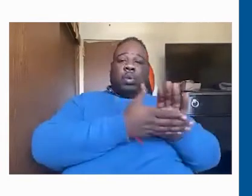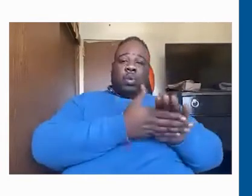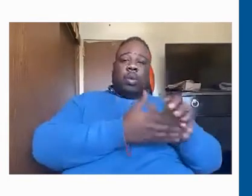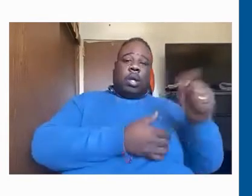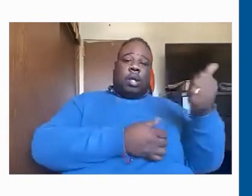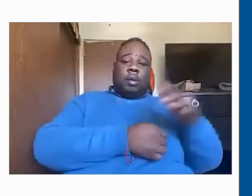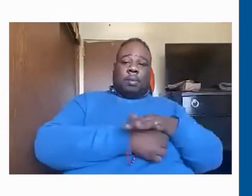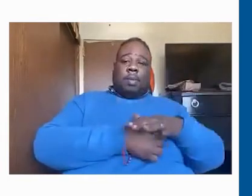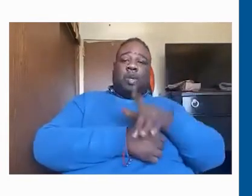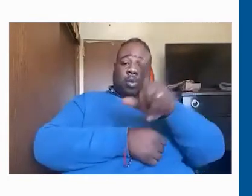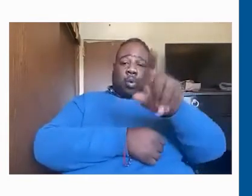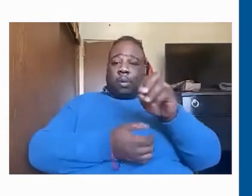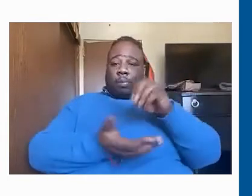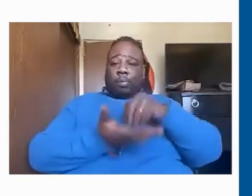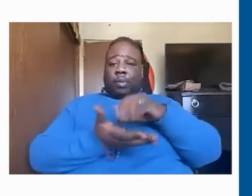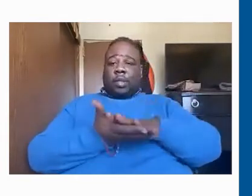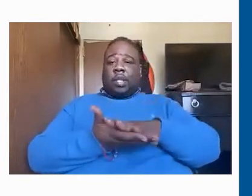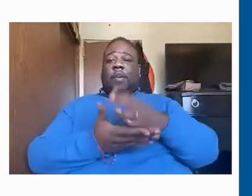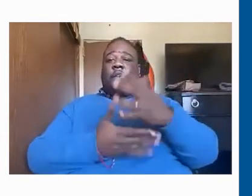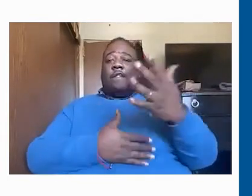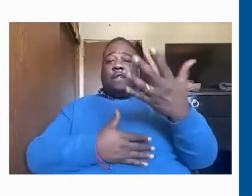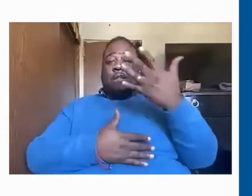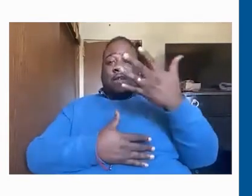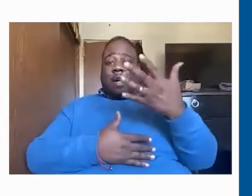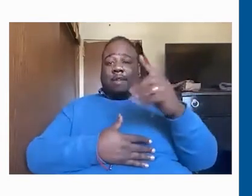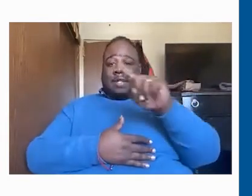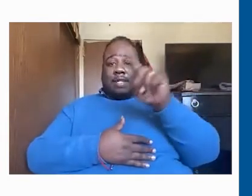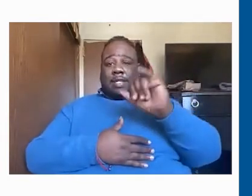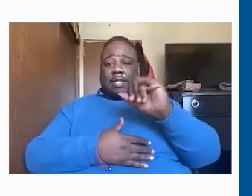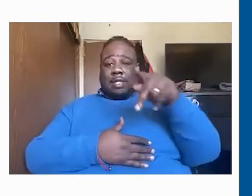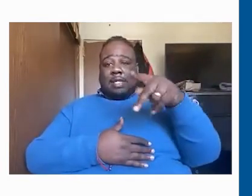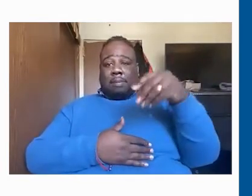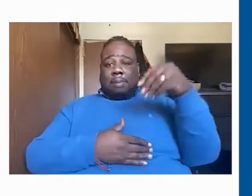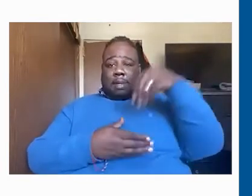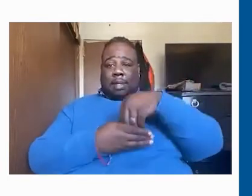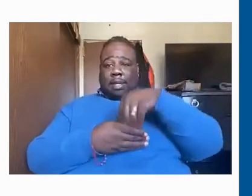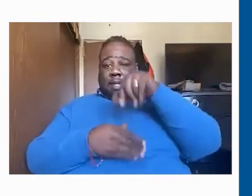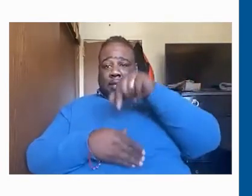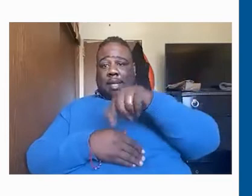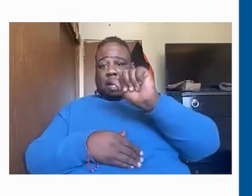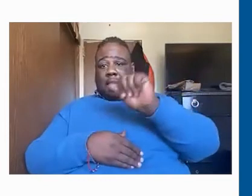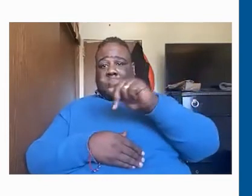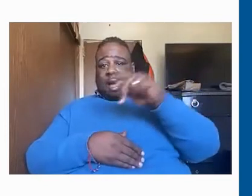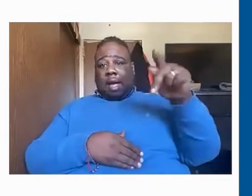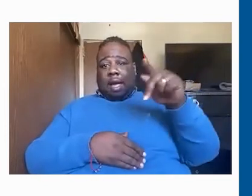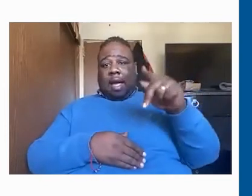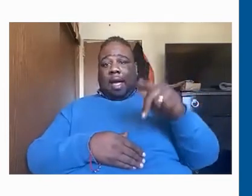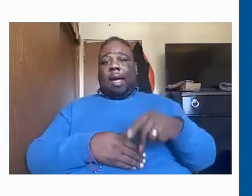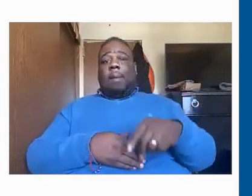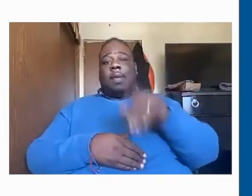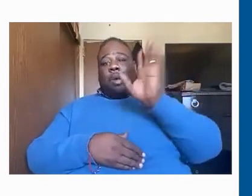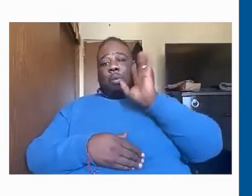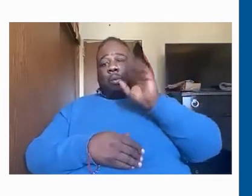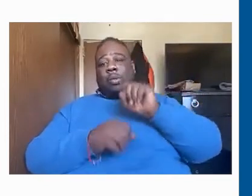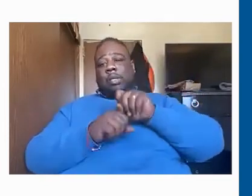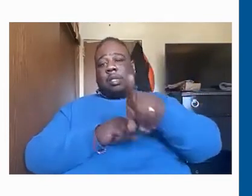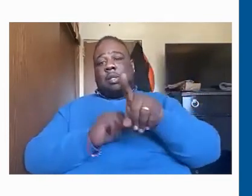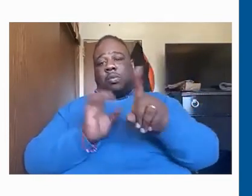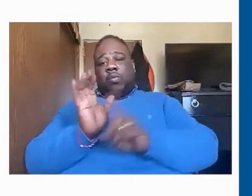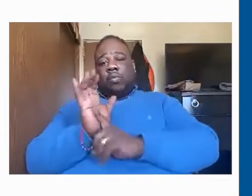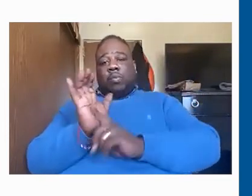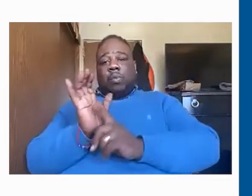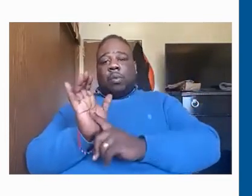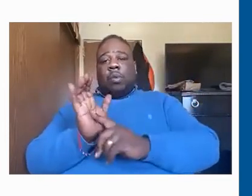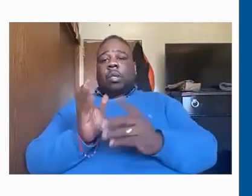alerts. That could be text messages, can be email addresses, or it could be a landline where you receive a voicemail.